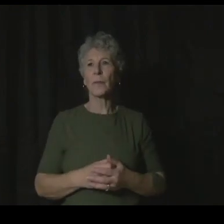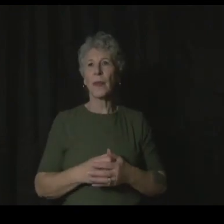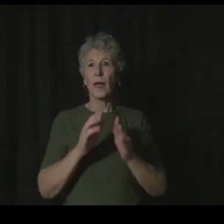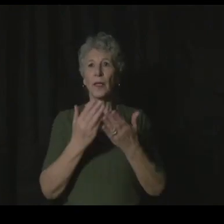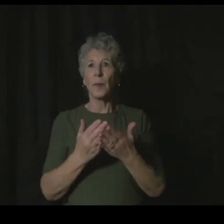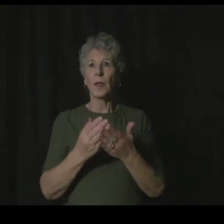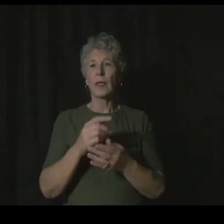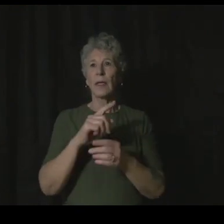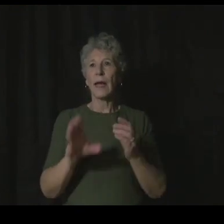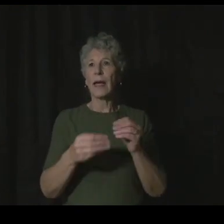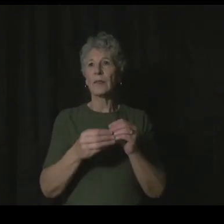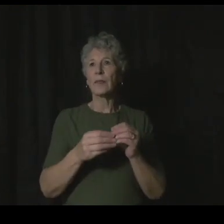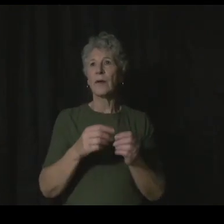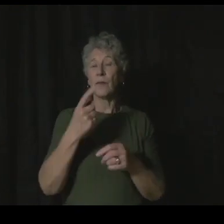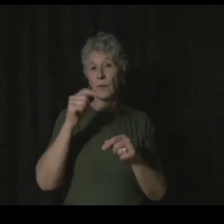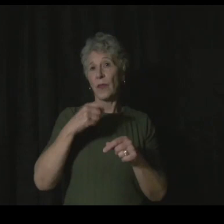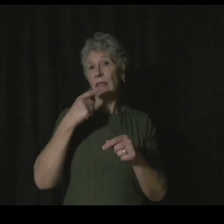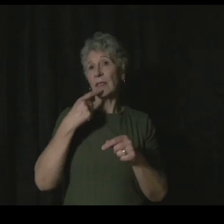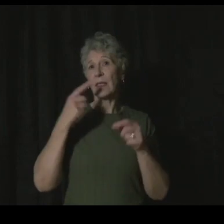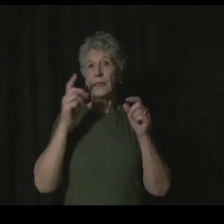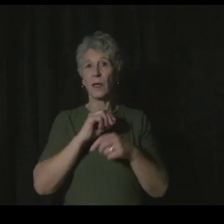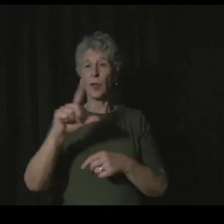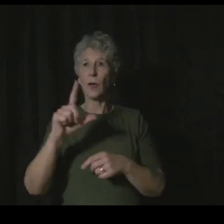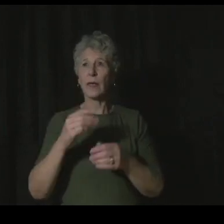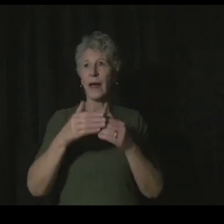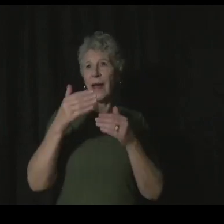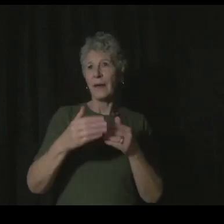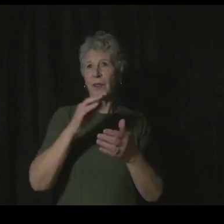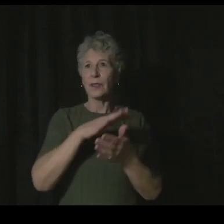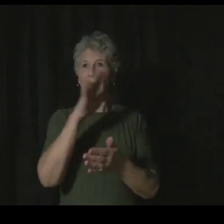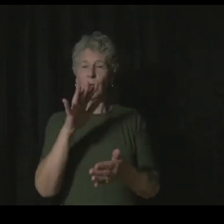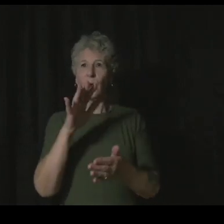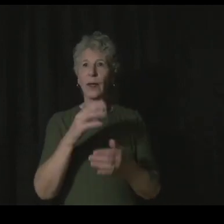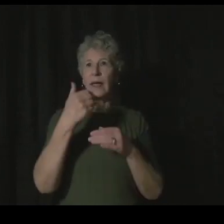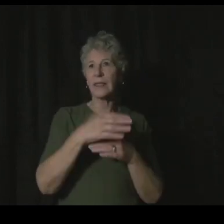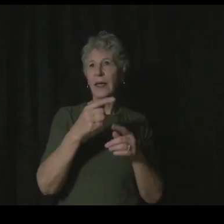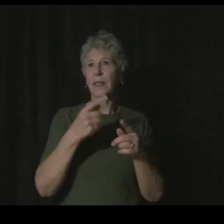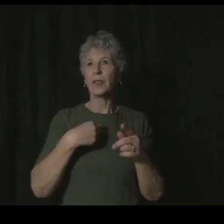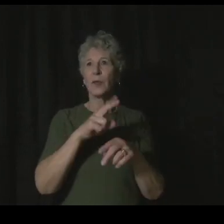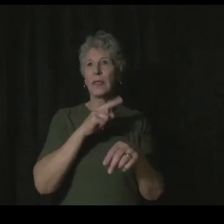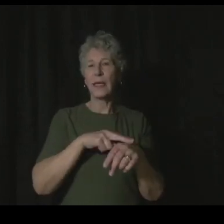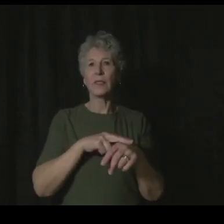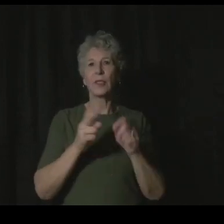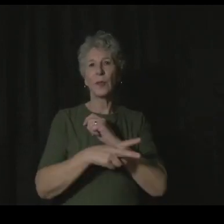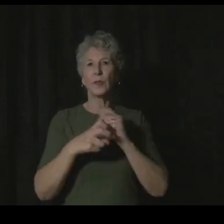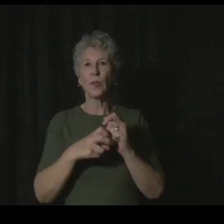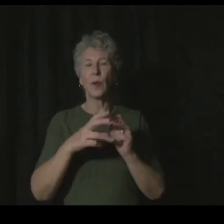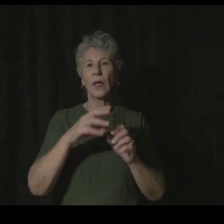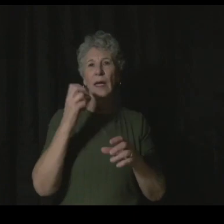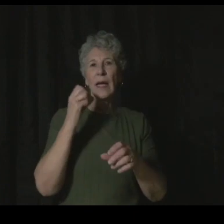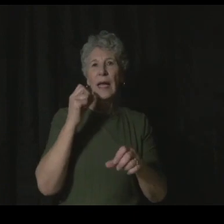Zechariah 2:8 adds, "For thus said the Lord of hosts, after his glory sent me to the nations who plundered you, for he